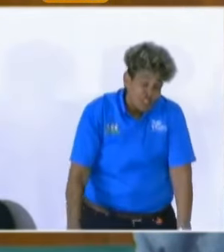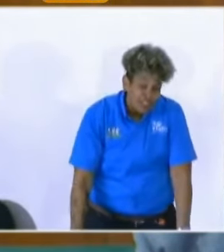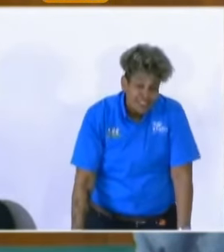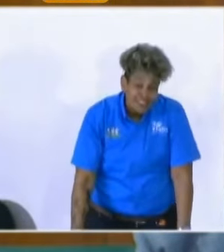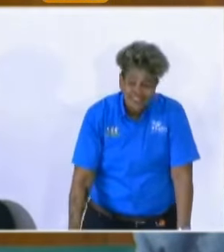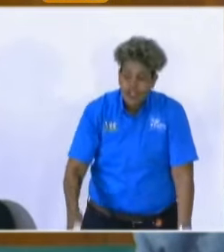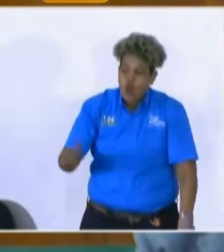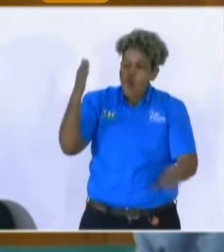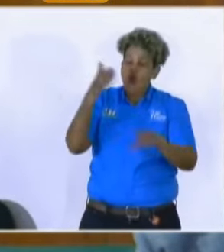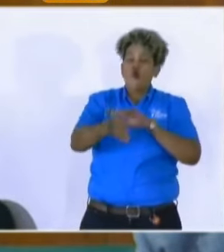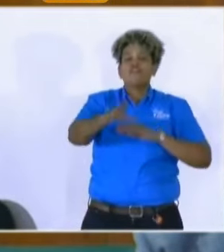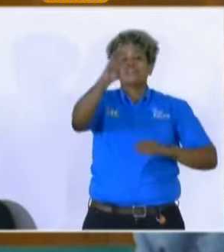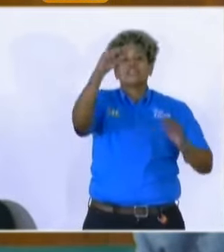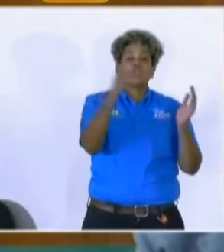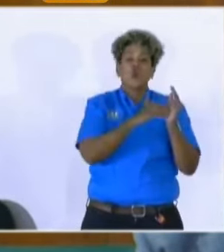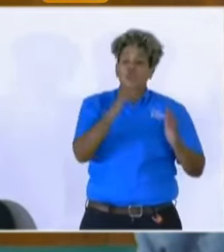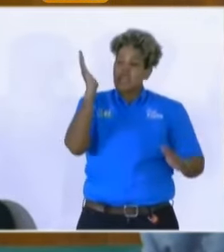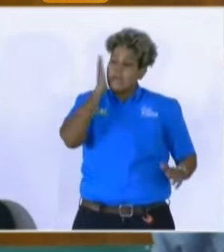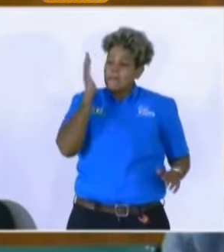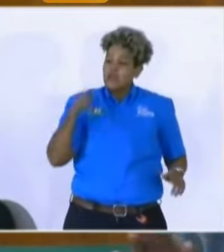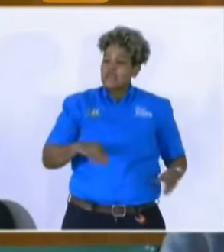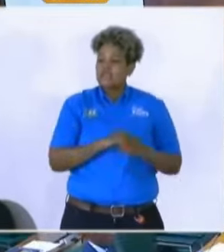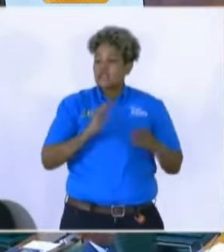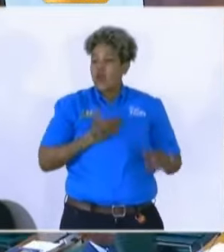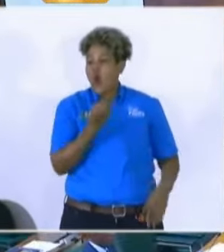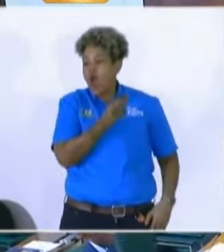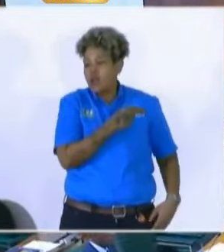over 6,000 beds in our hospitals.